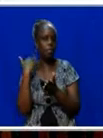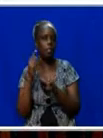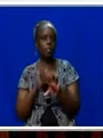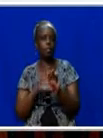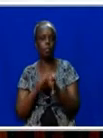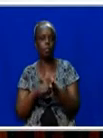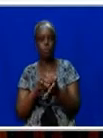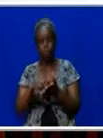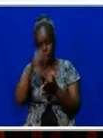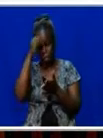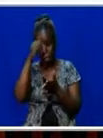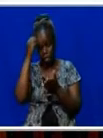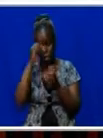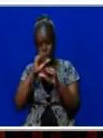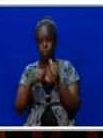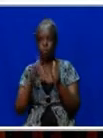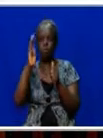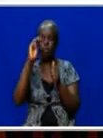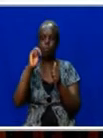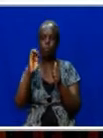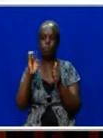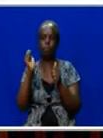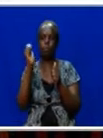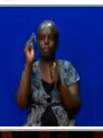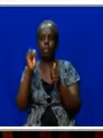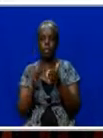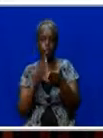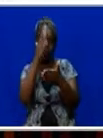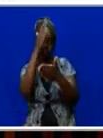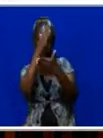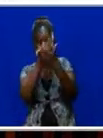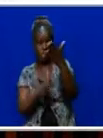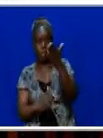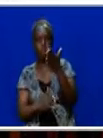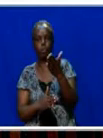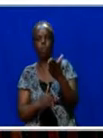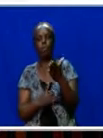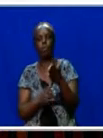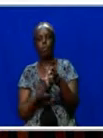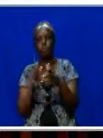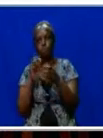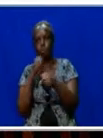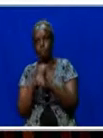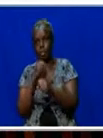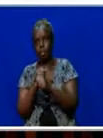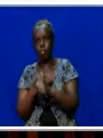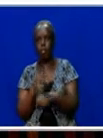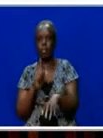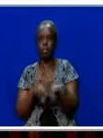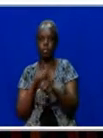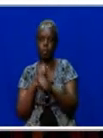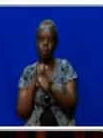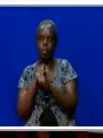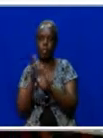been looking at mean as a measure of central tendency. But we realize when we are working with the mean